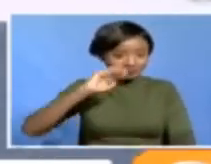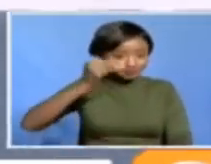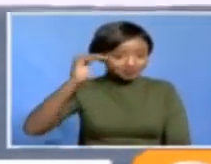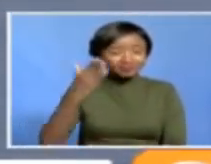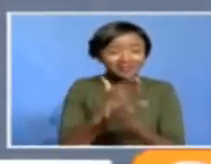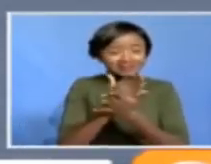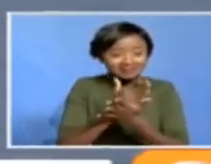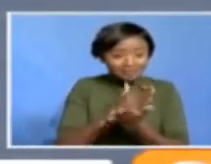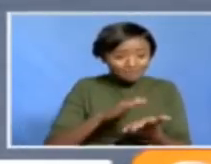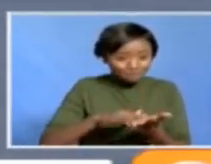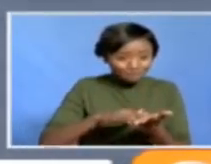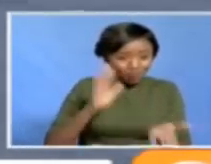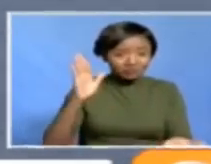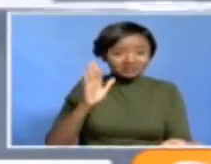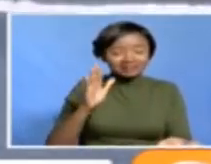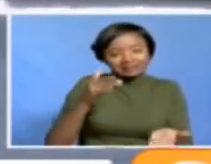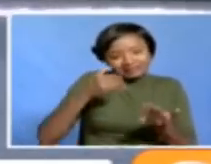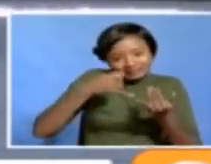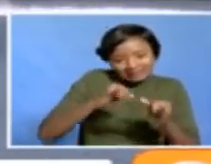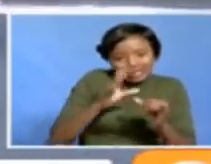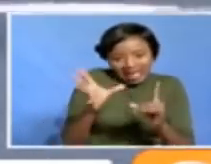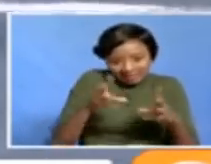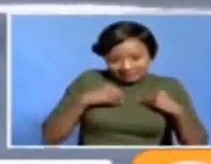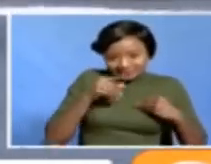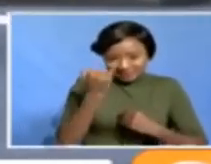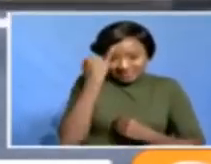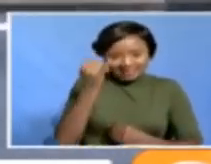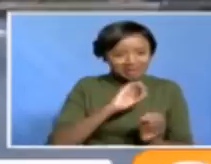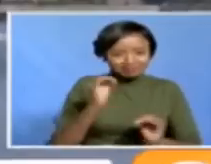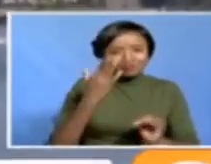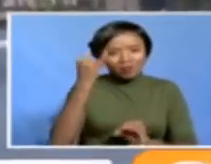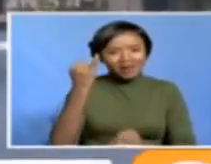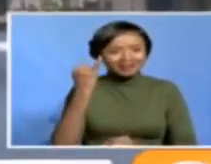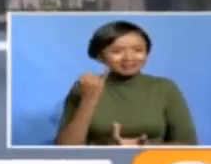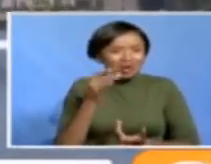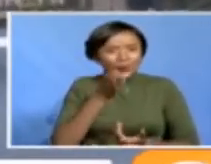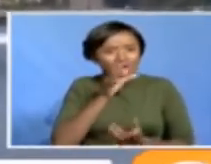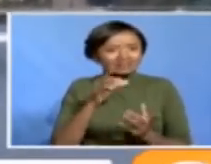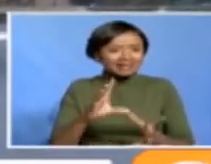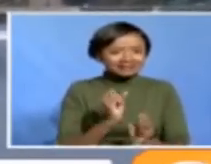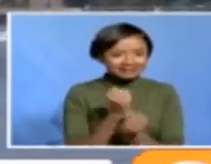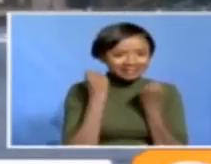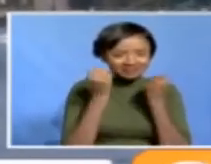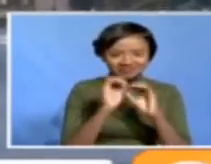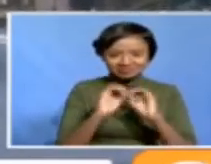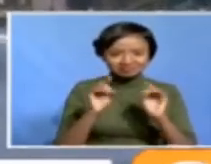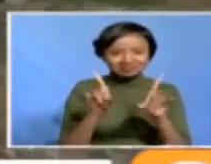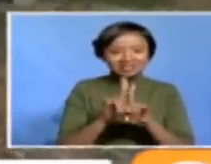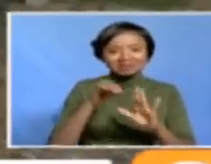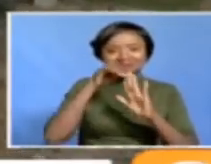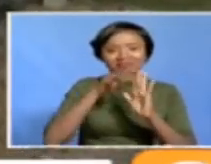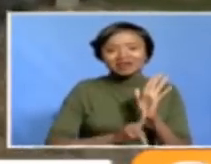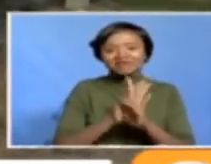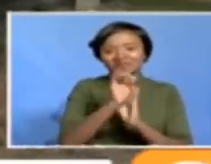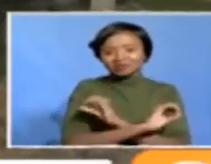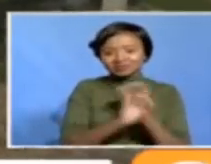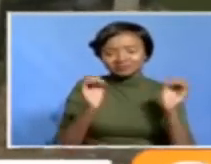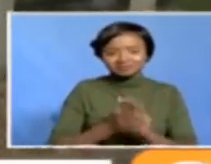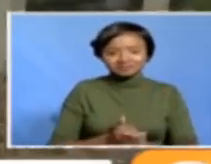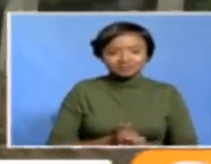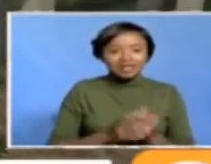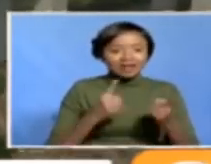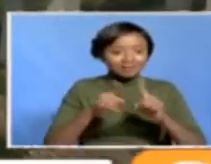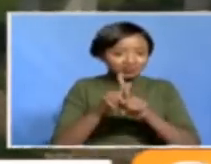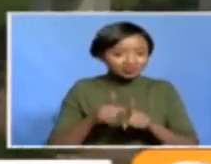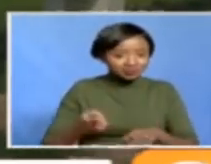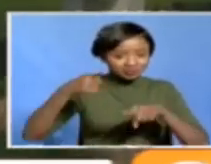them are yet to buy into the idea because they consider the waterways unsafe and underdeveloped. In addition,